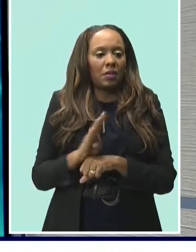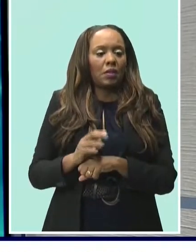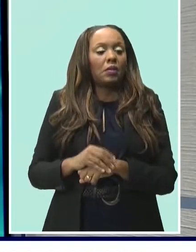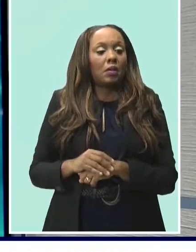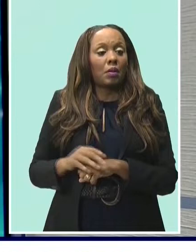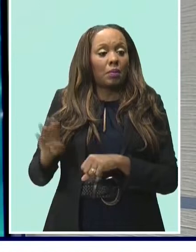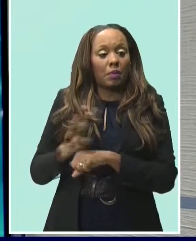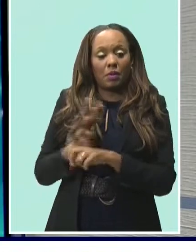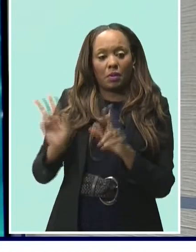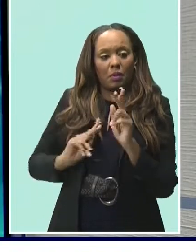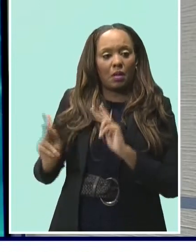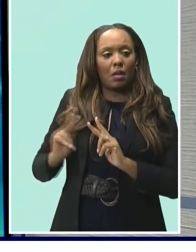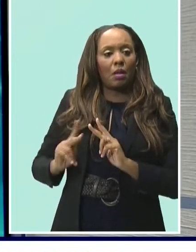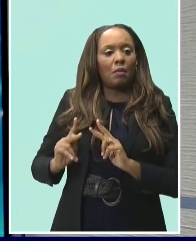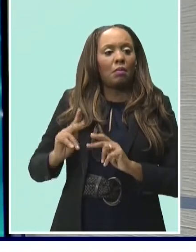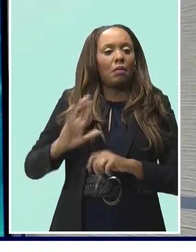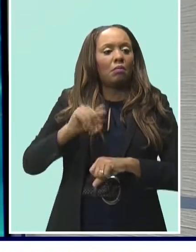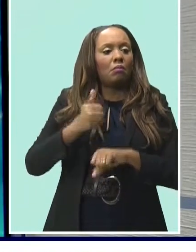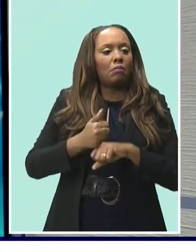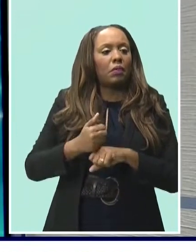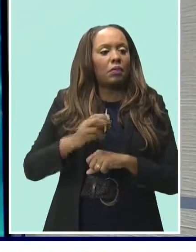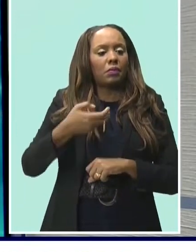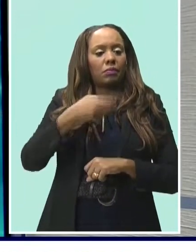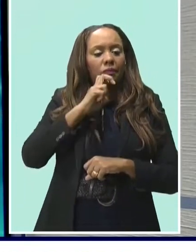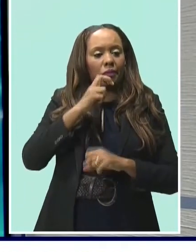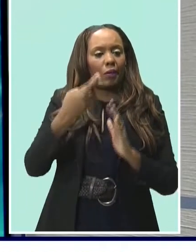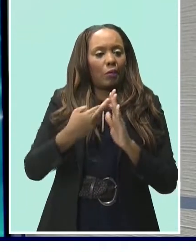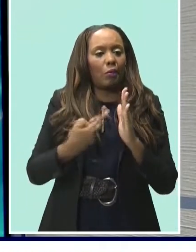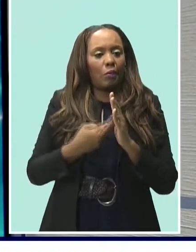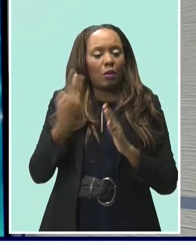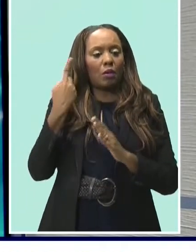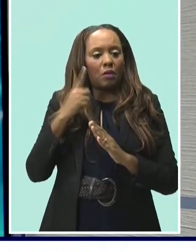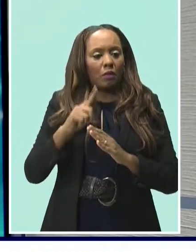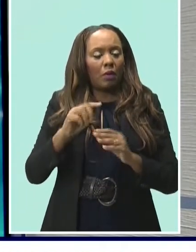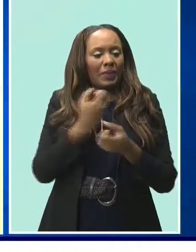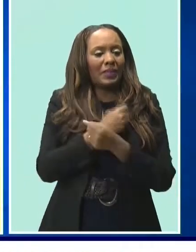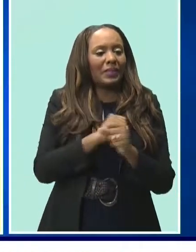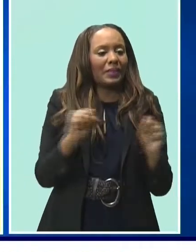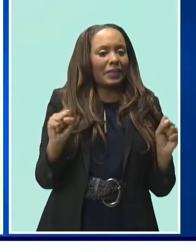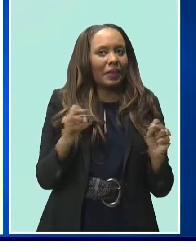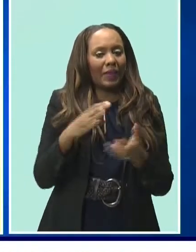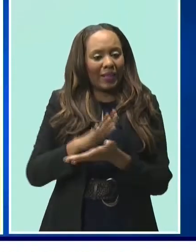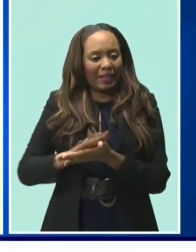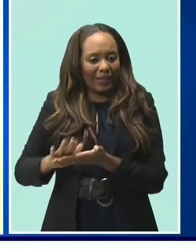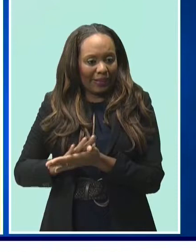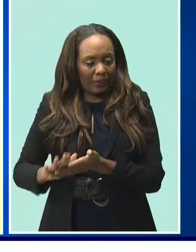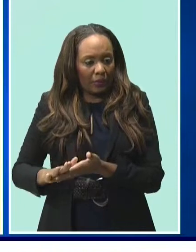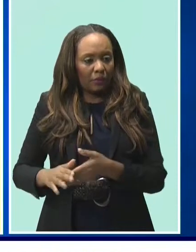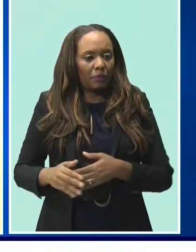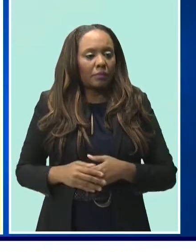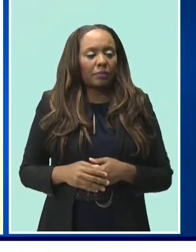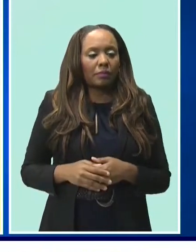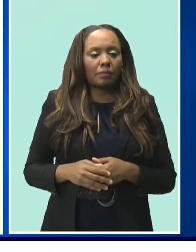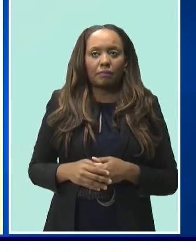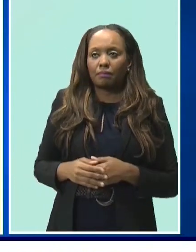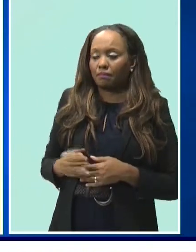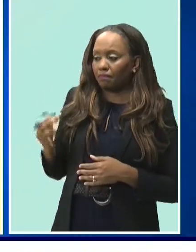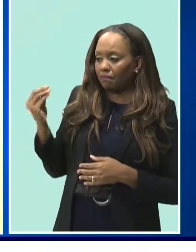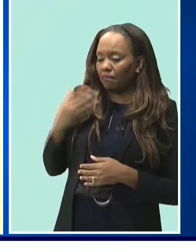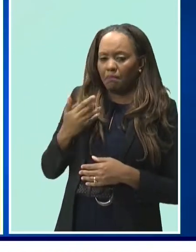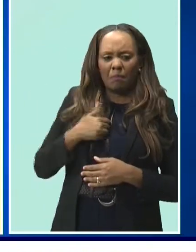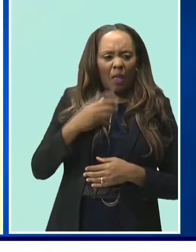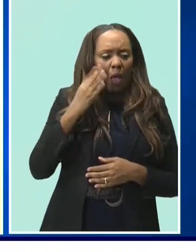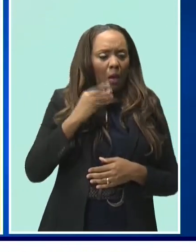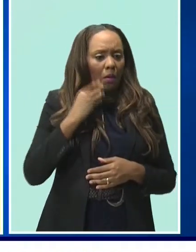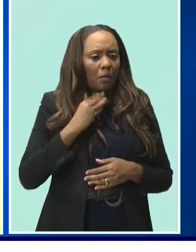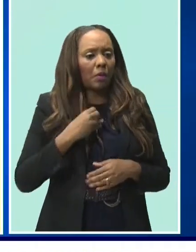safety protocols and equipment, and customers have been complying. I've experienced it myself. I think that businesses seem to be